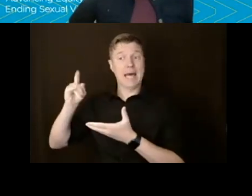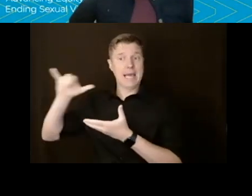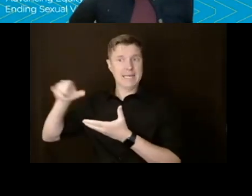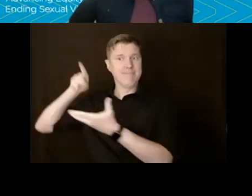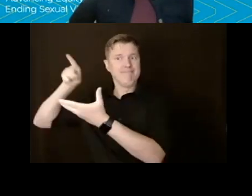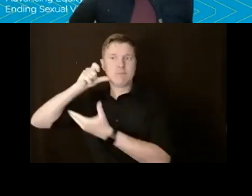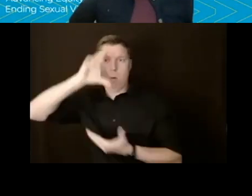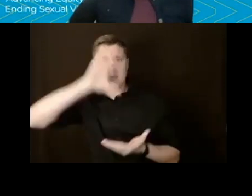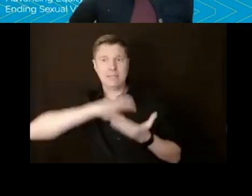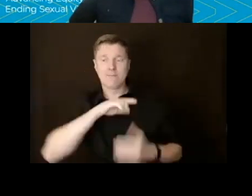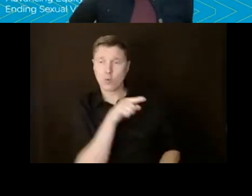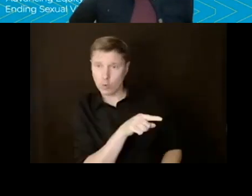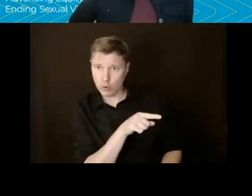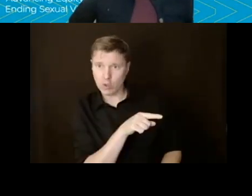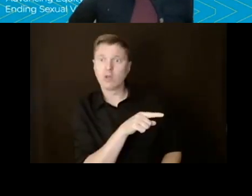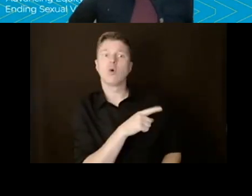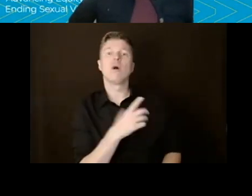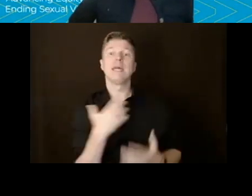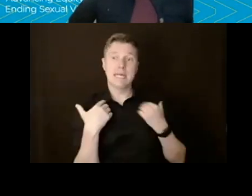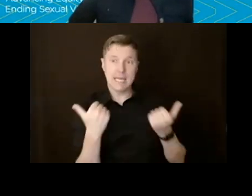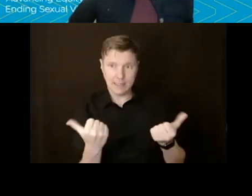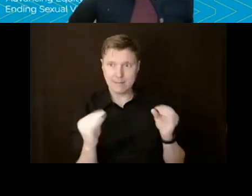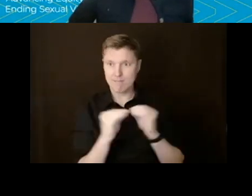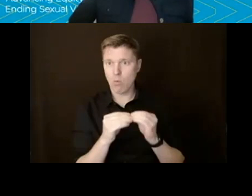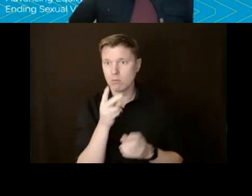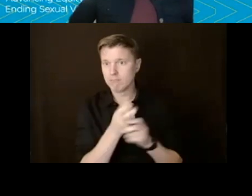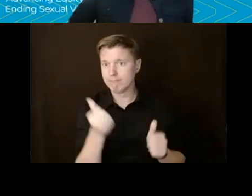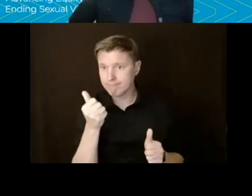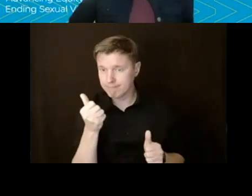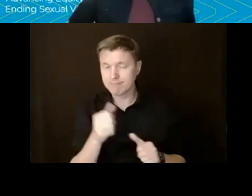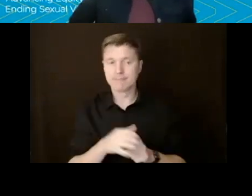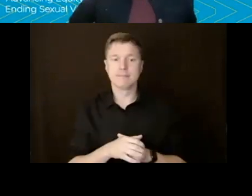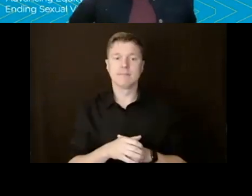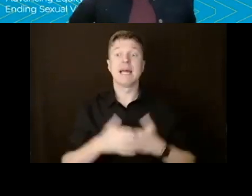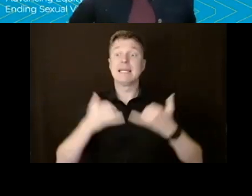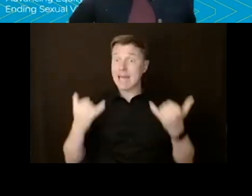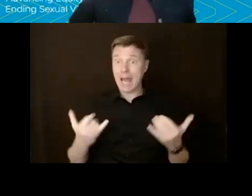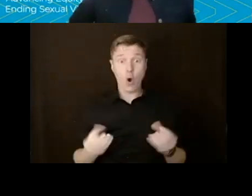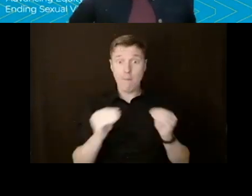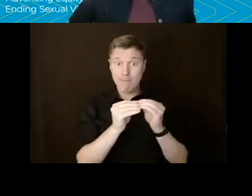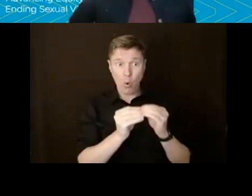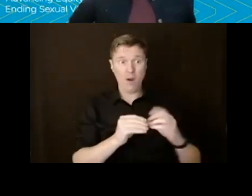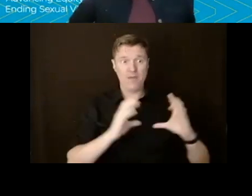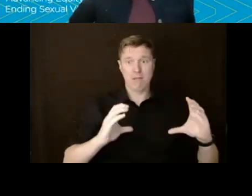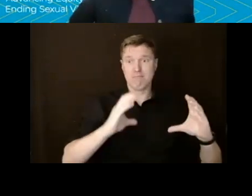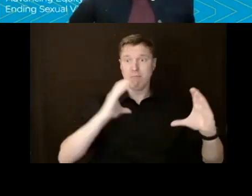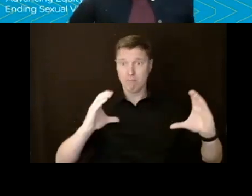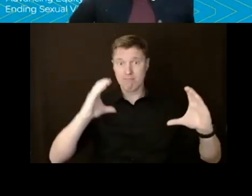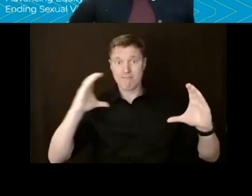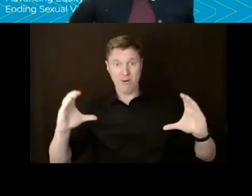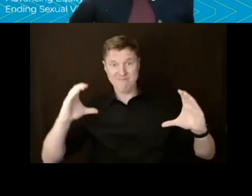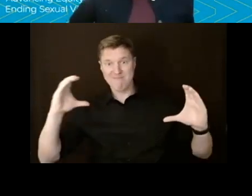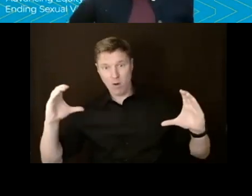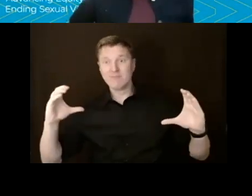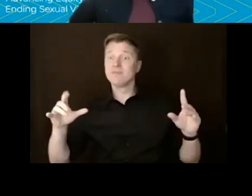her from finding safety and healing. And then we take it out further, thanks to the Black Women's Blueprint, to the